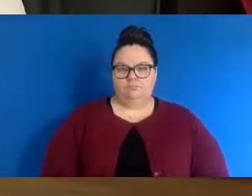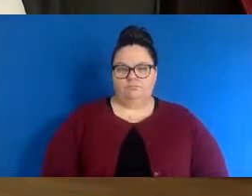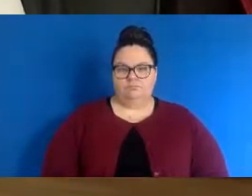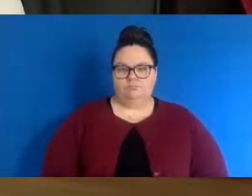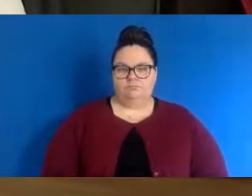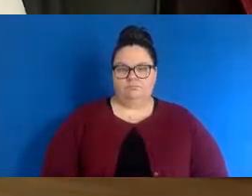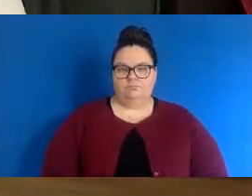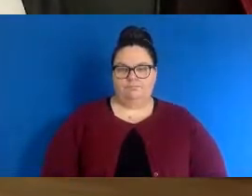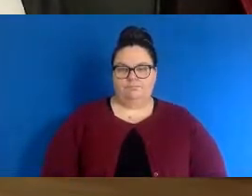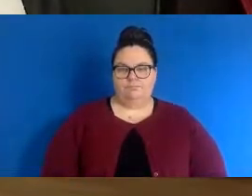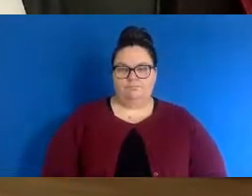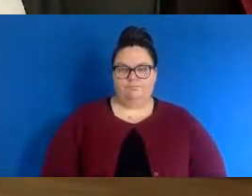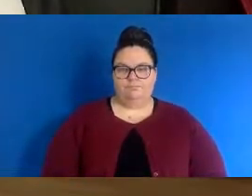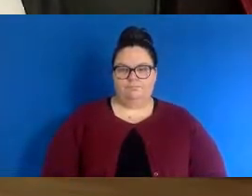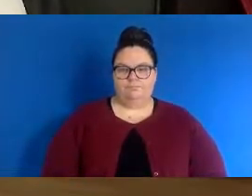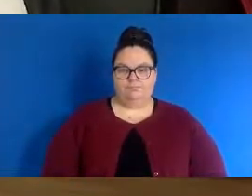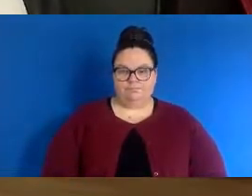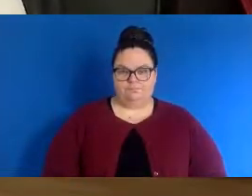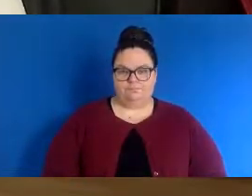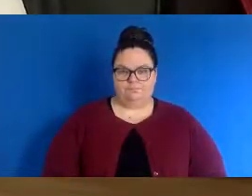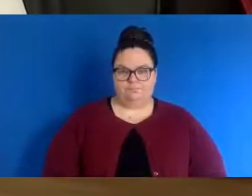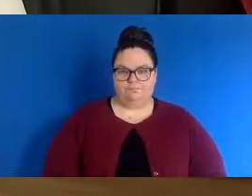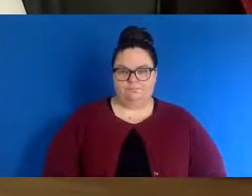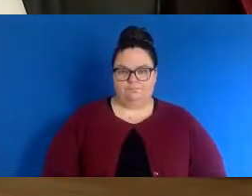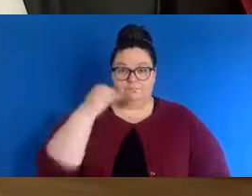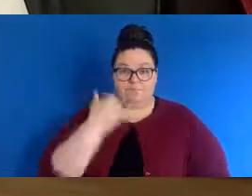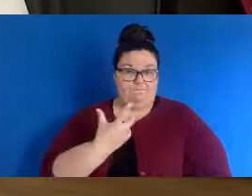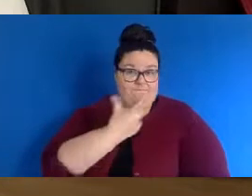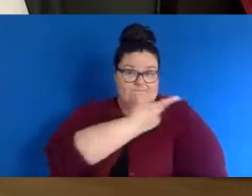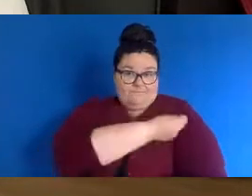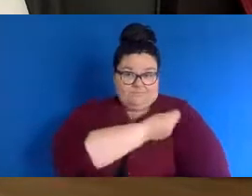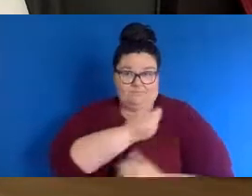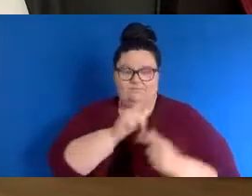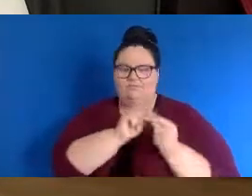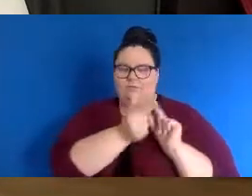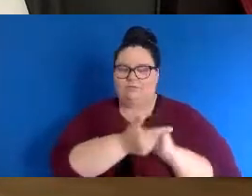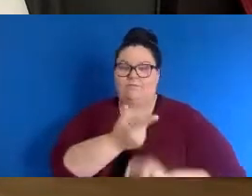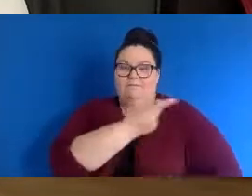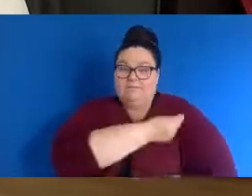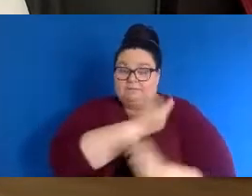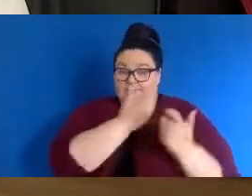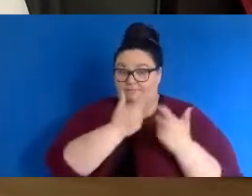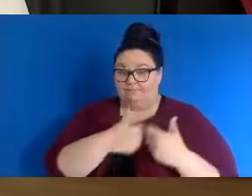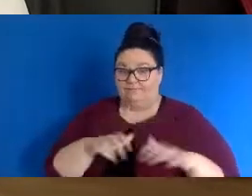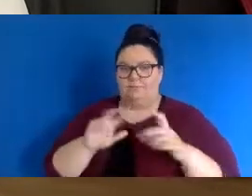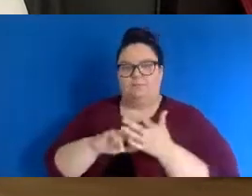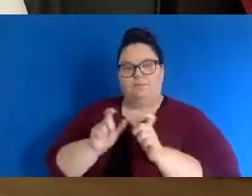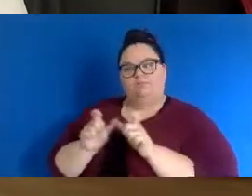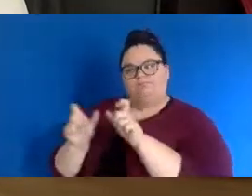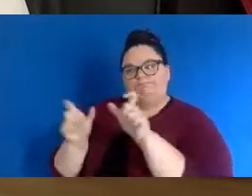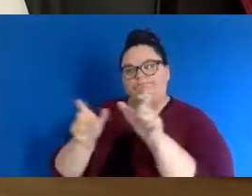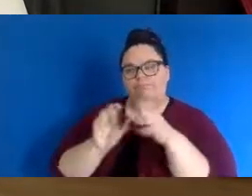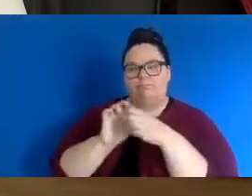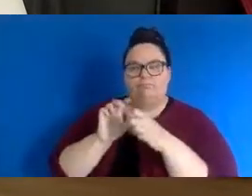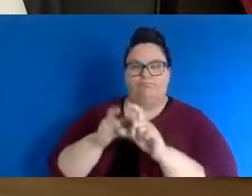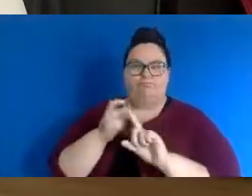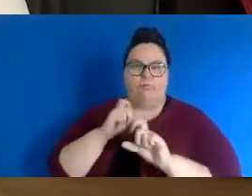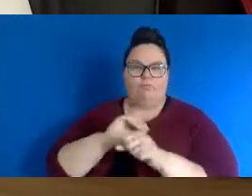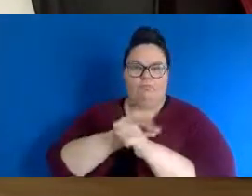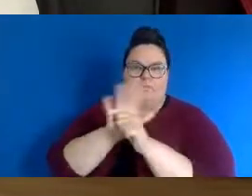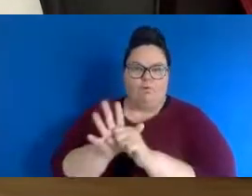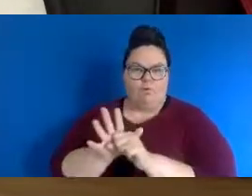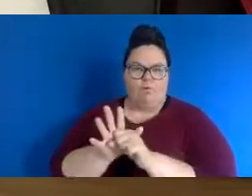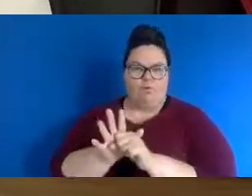most serious effects of the COVID-19 virus, including